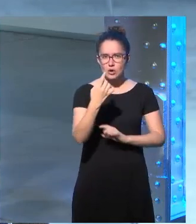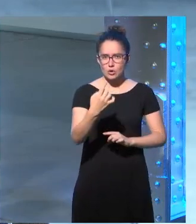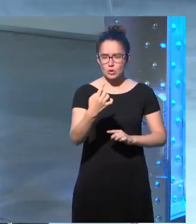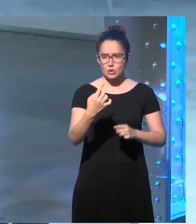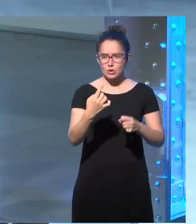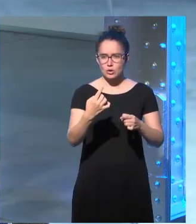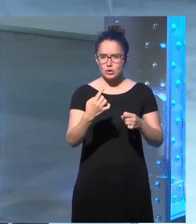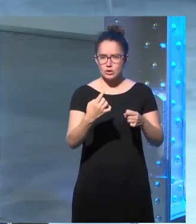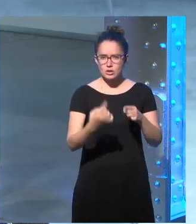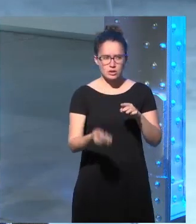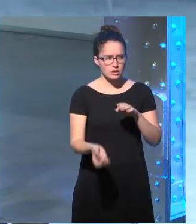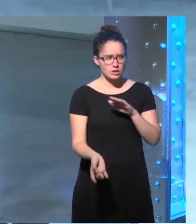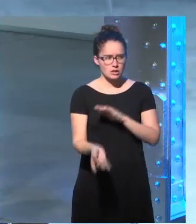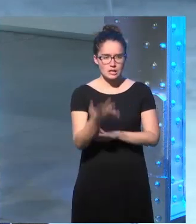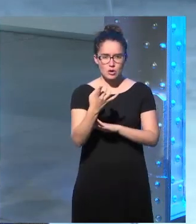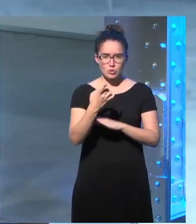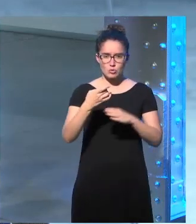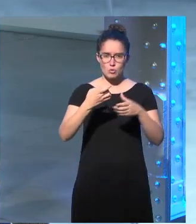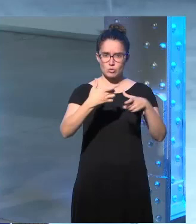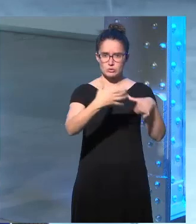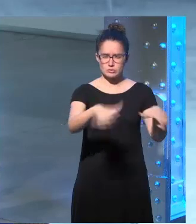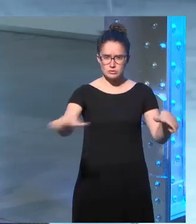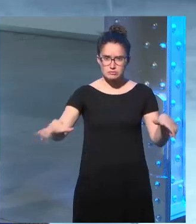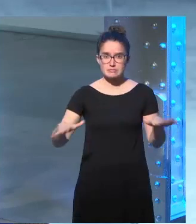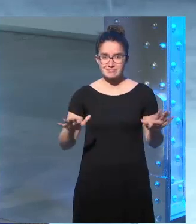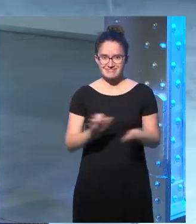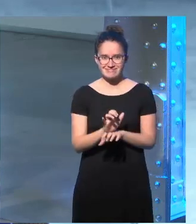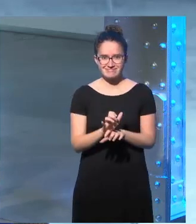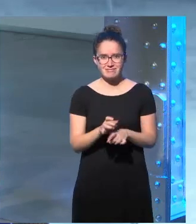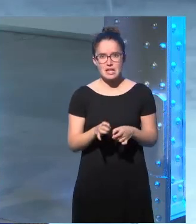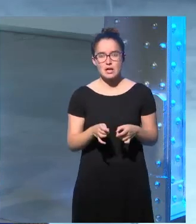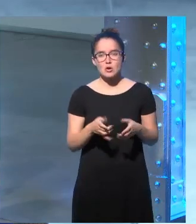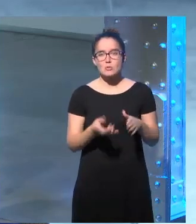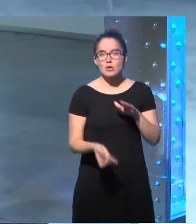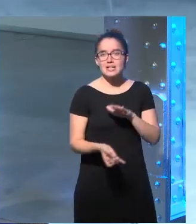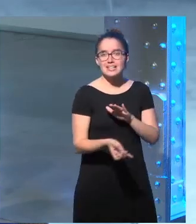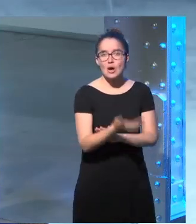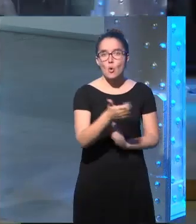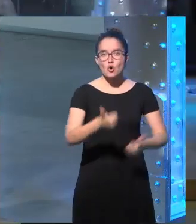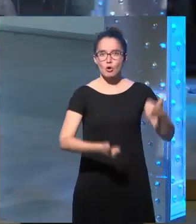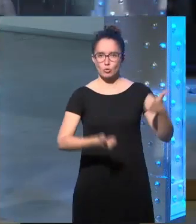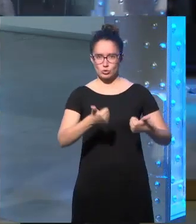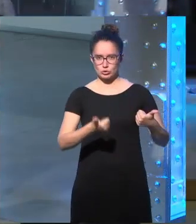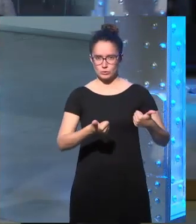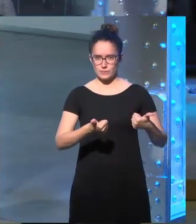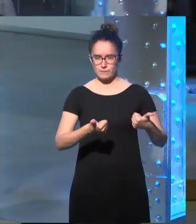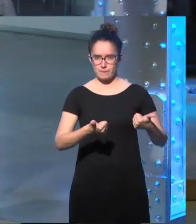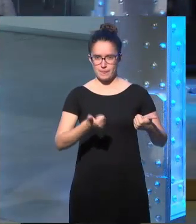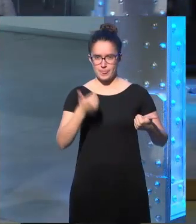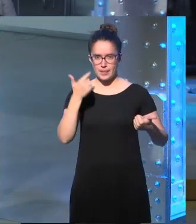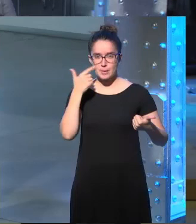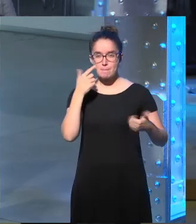the gamification. That's very difficult to say in Spanish for an English speaker. But they launched